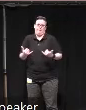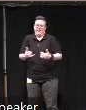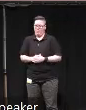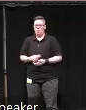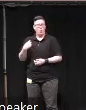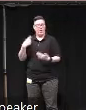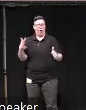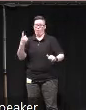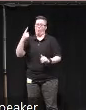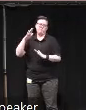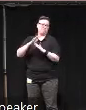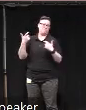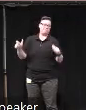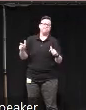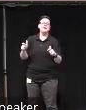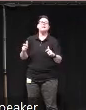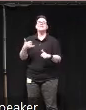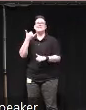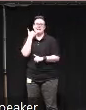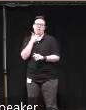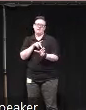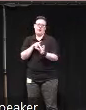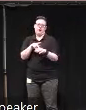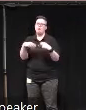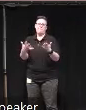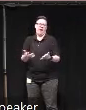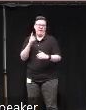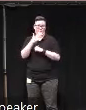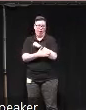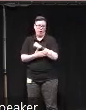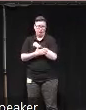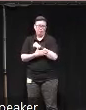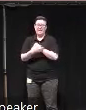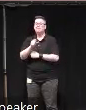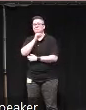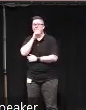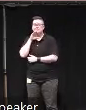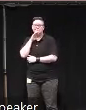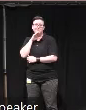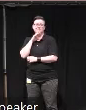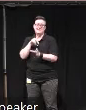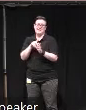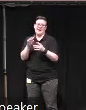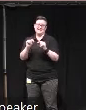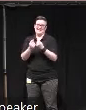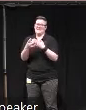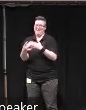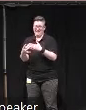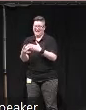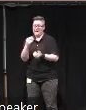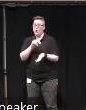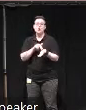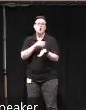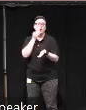of the largest telepsychiatry providers in the country, as geriatric psychiatry team has led our nursing